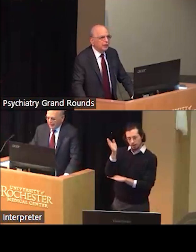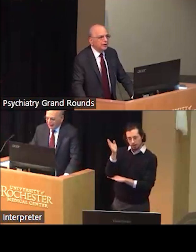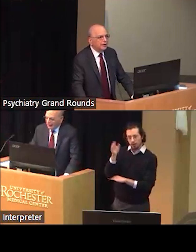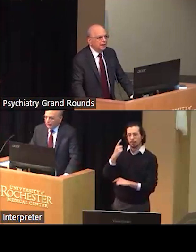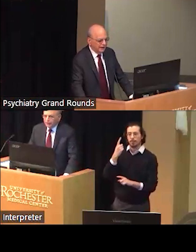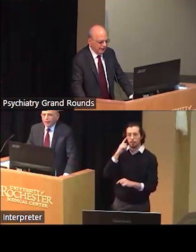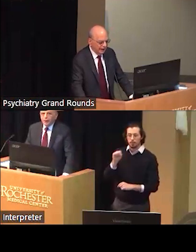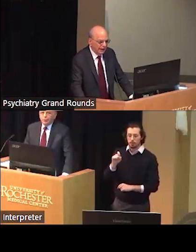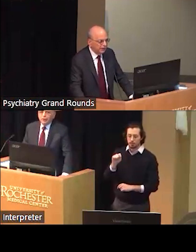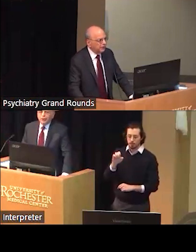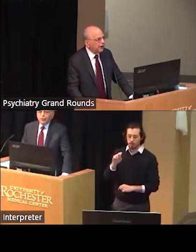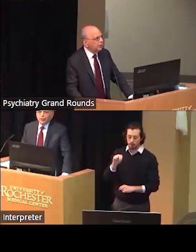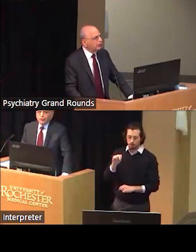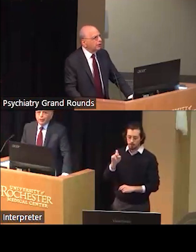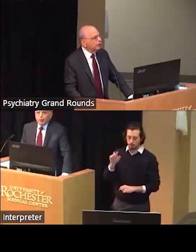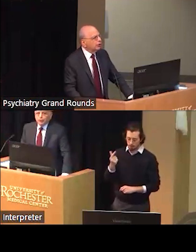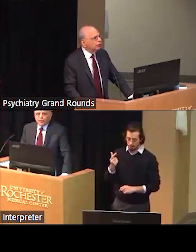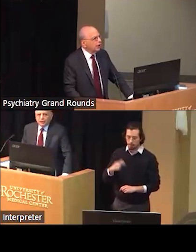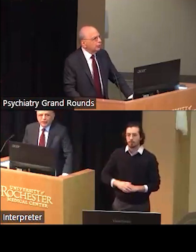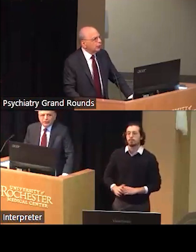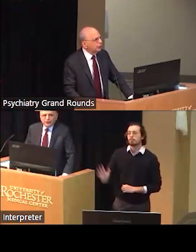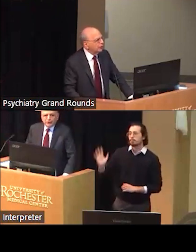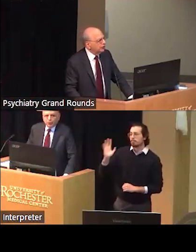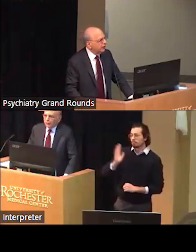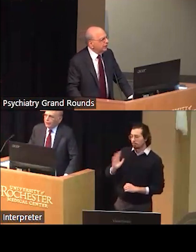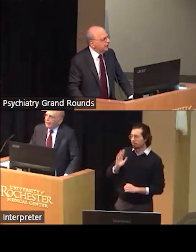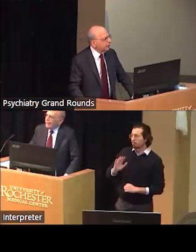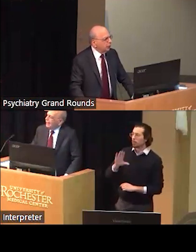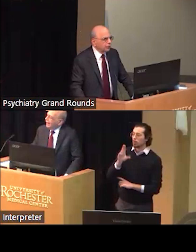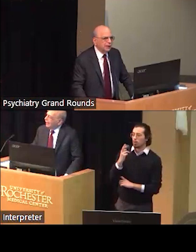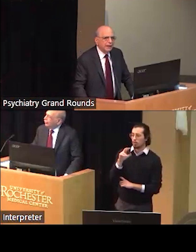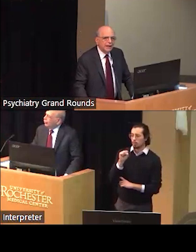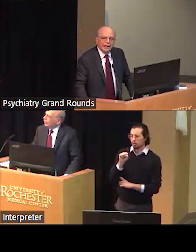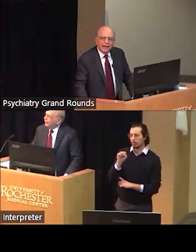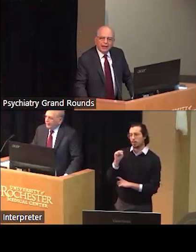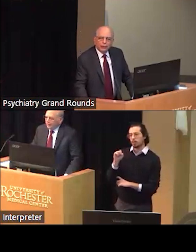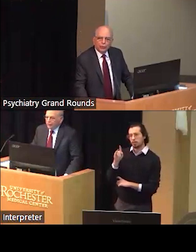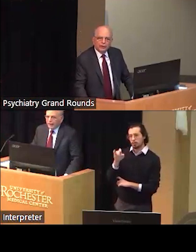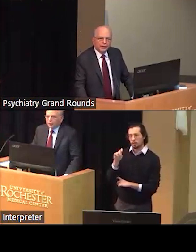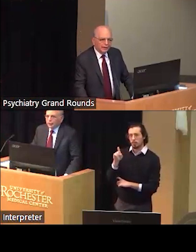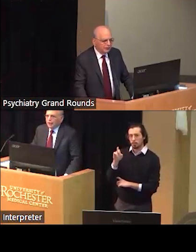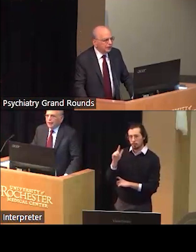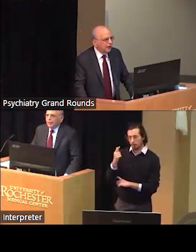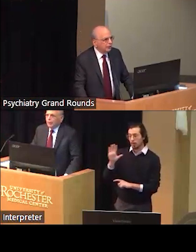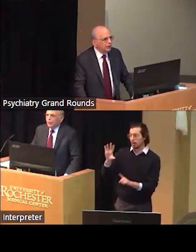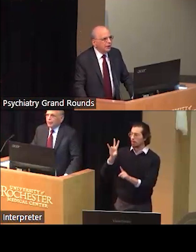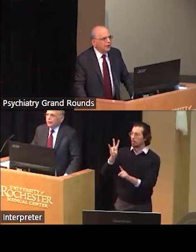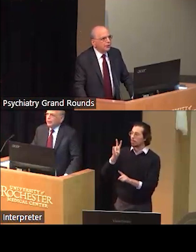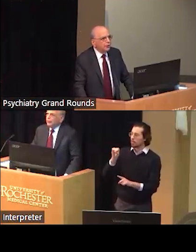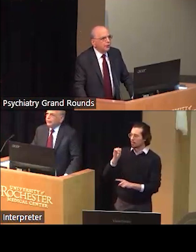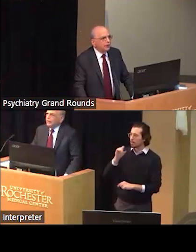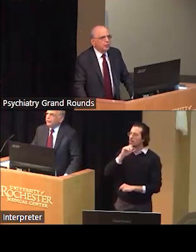Lecture was founded in 1988 at the time of Charles Steinberg's 70th birthday. And I also want to take this